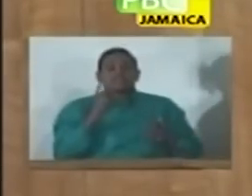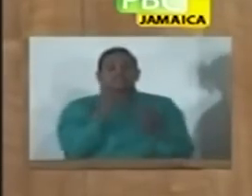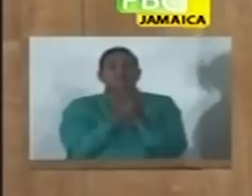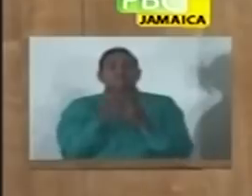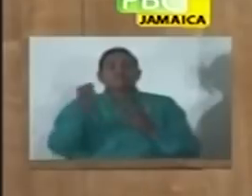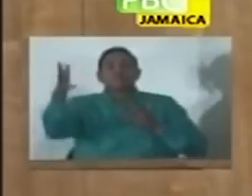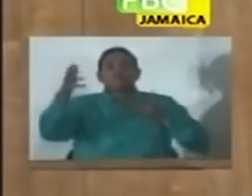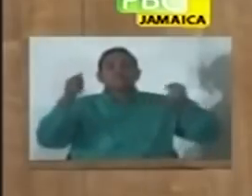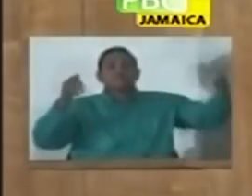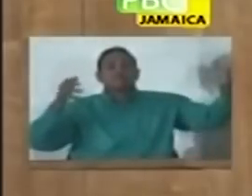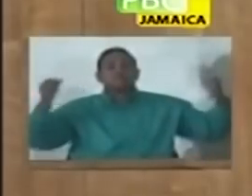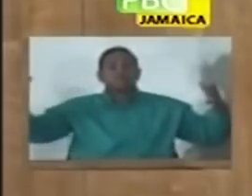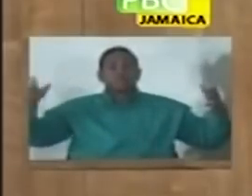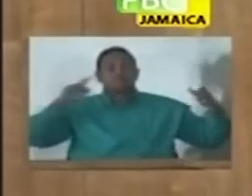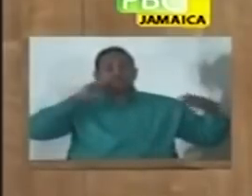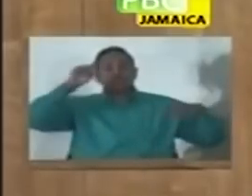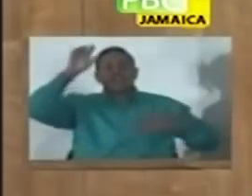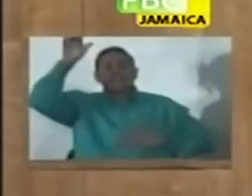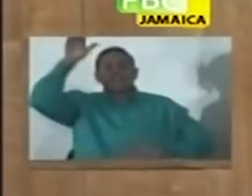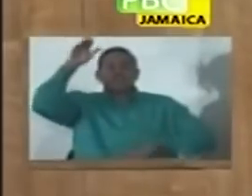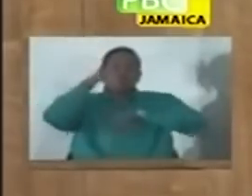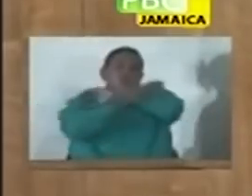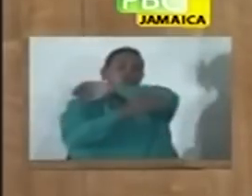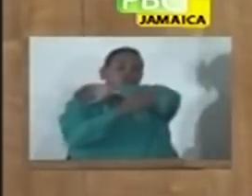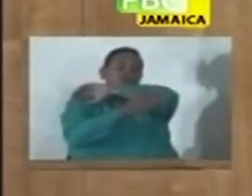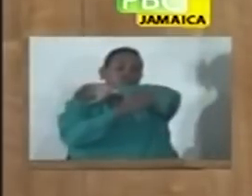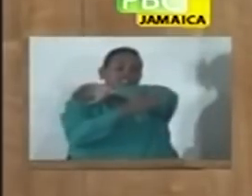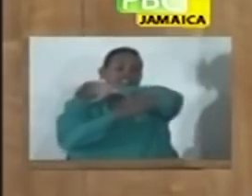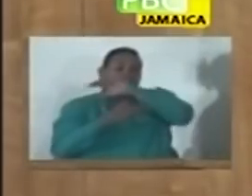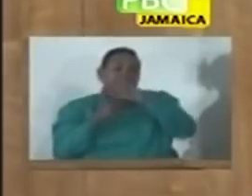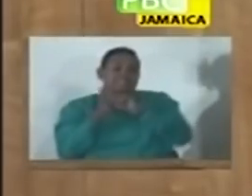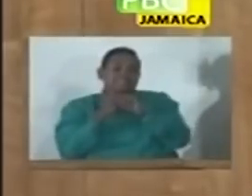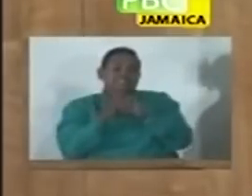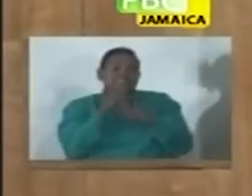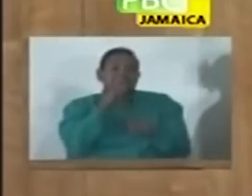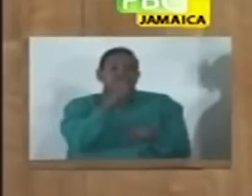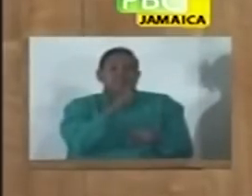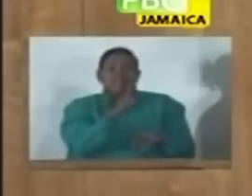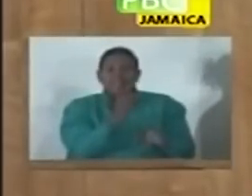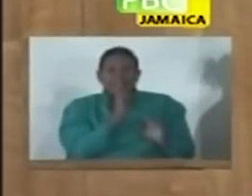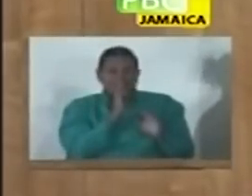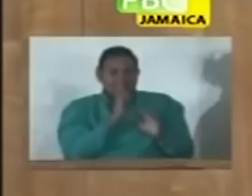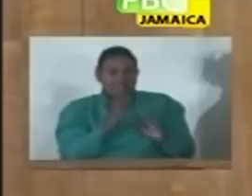incarcerated in a foreign country. Their consular